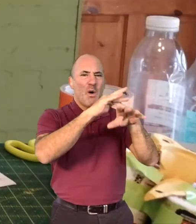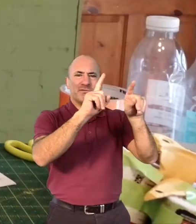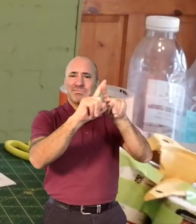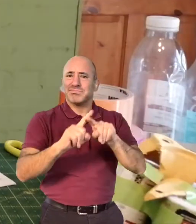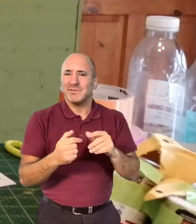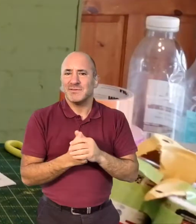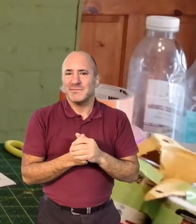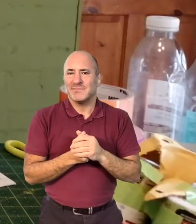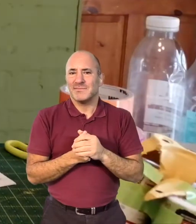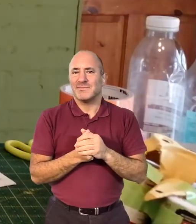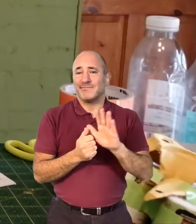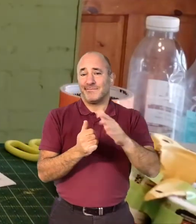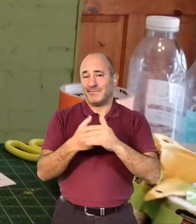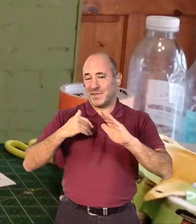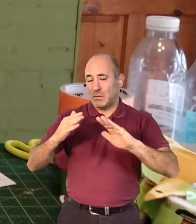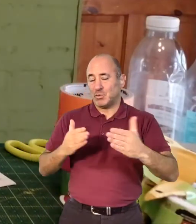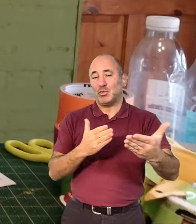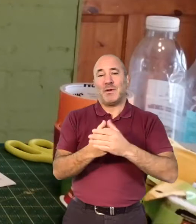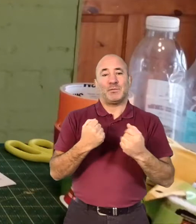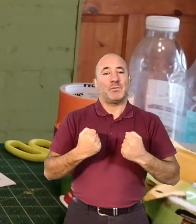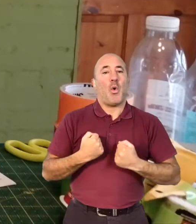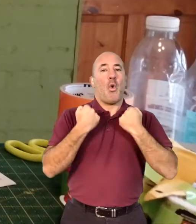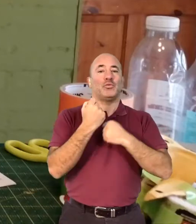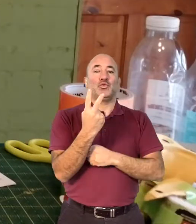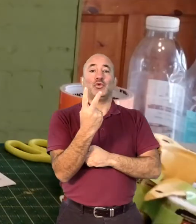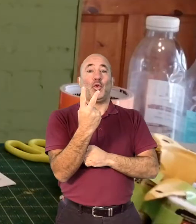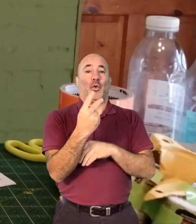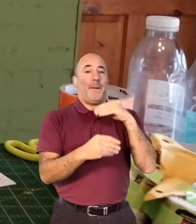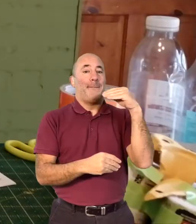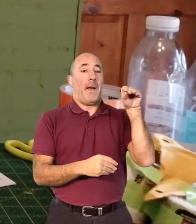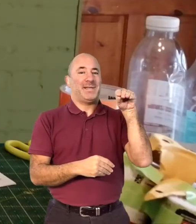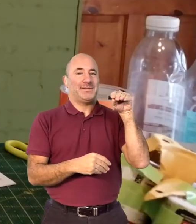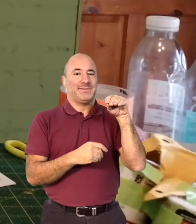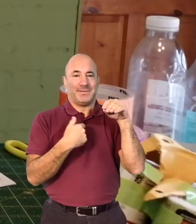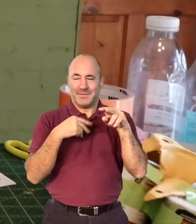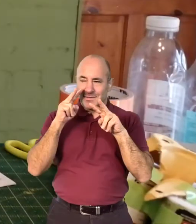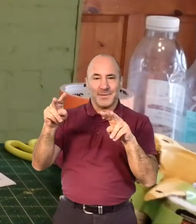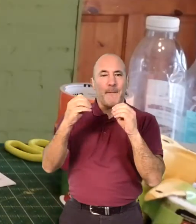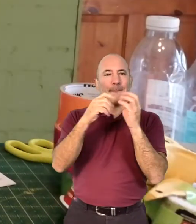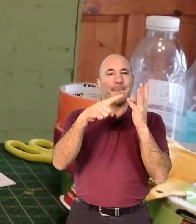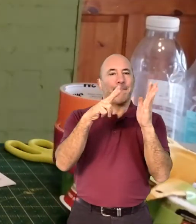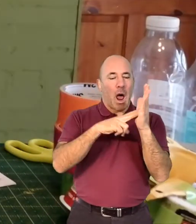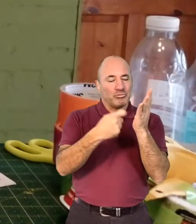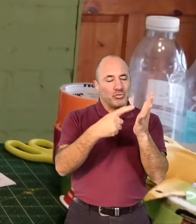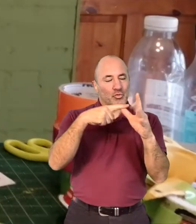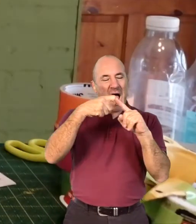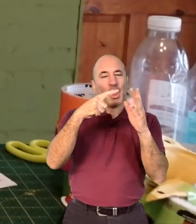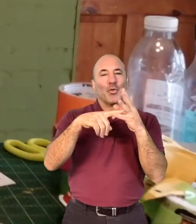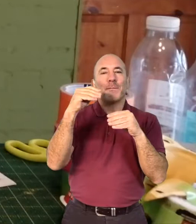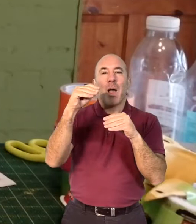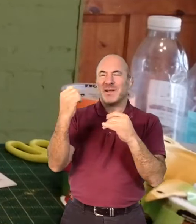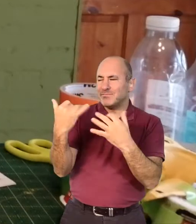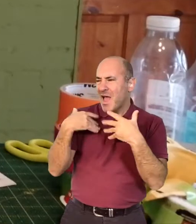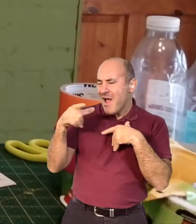performers. So I'm going to introduce to you 2 of my own puppets, which are inspired by the